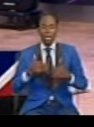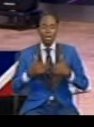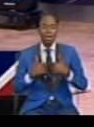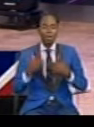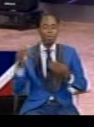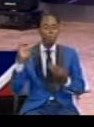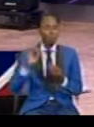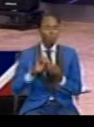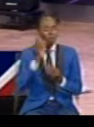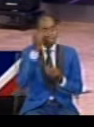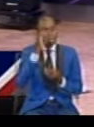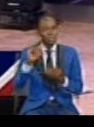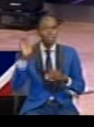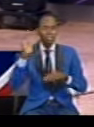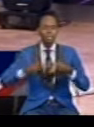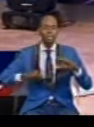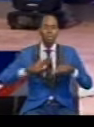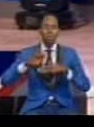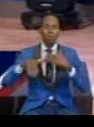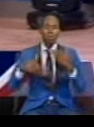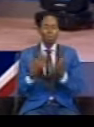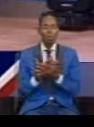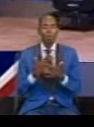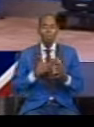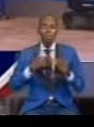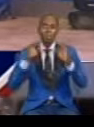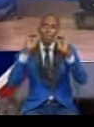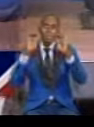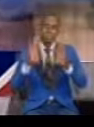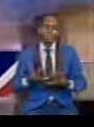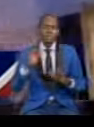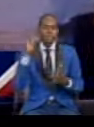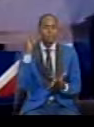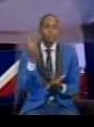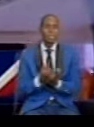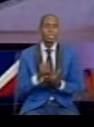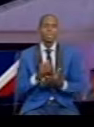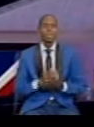all my teachers. Say amen. Amen.